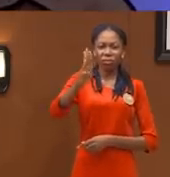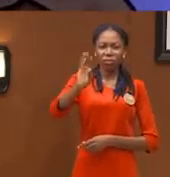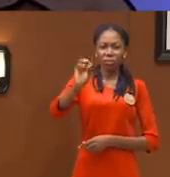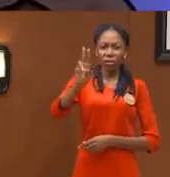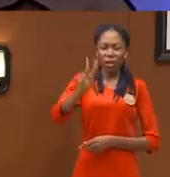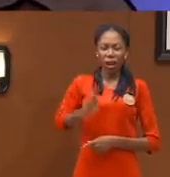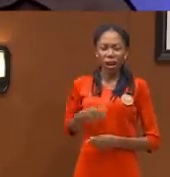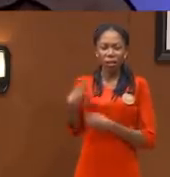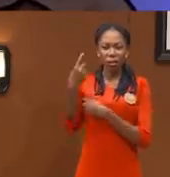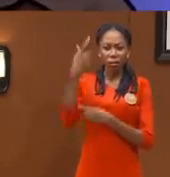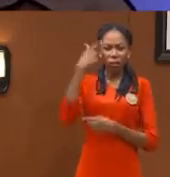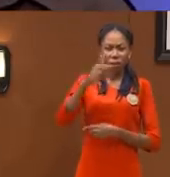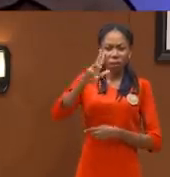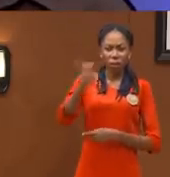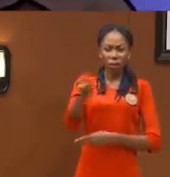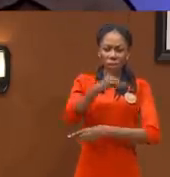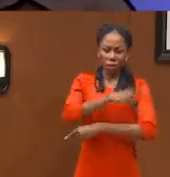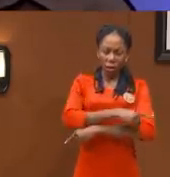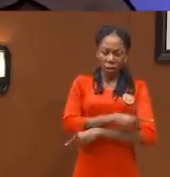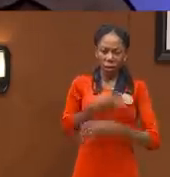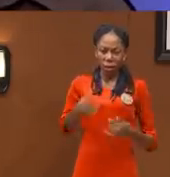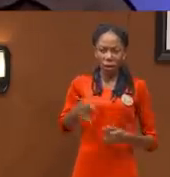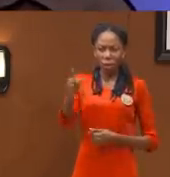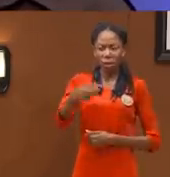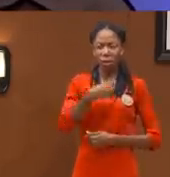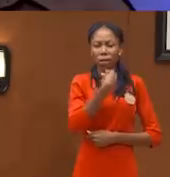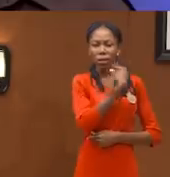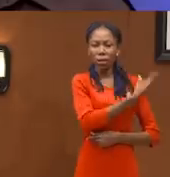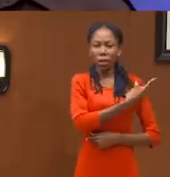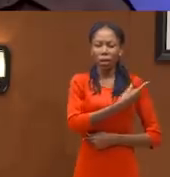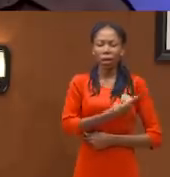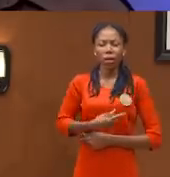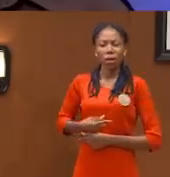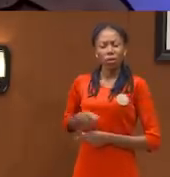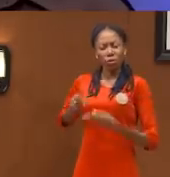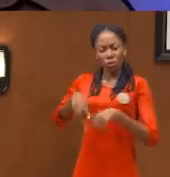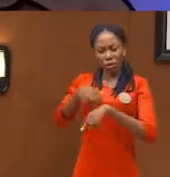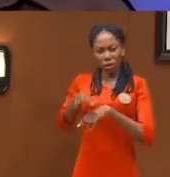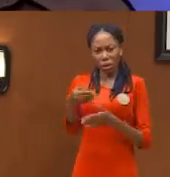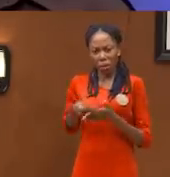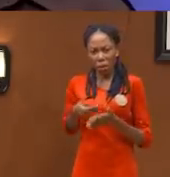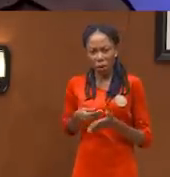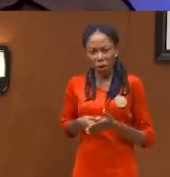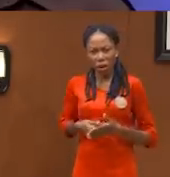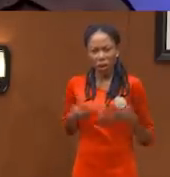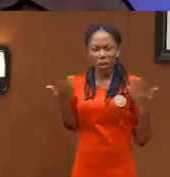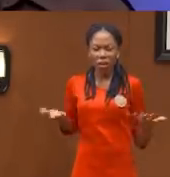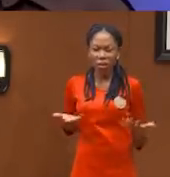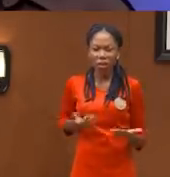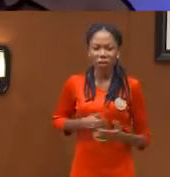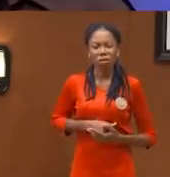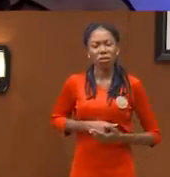I've been in labor for 3 days now. And I told him to send money. I think I was going to deliver freely like that. And I told him to send money